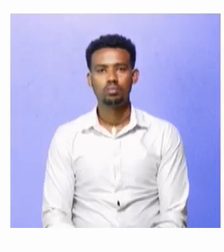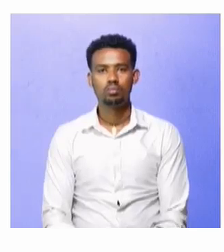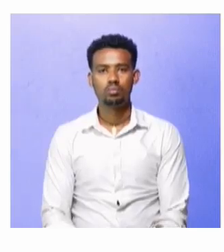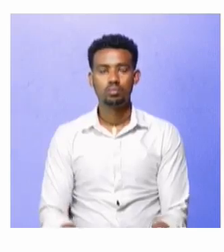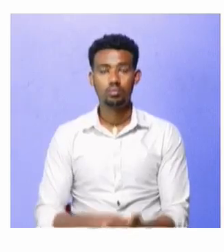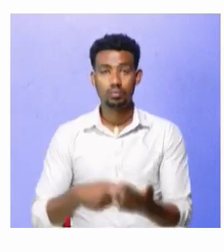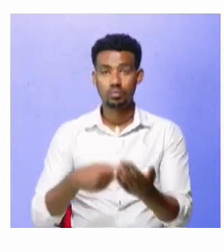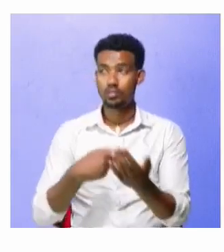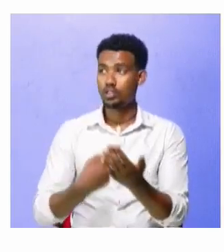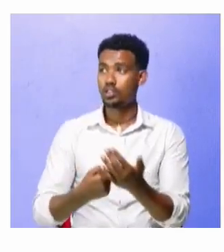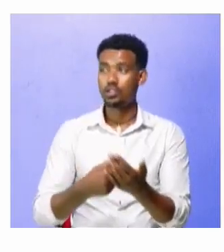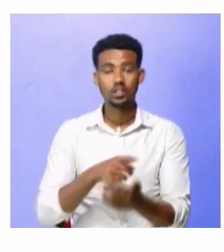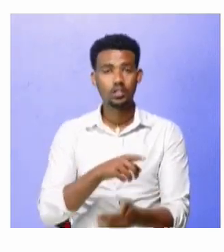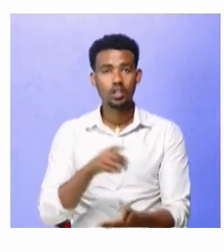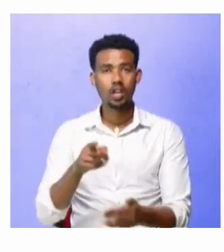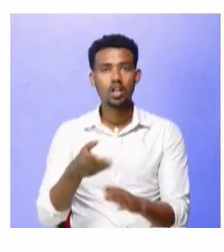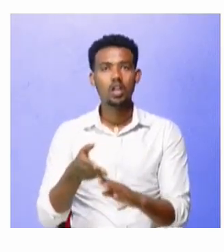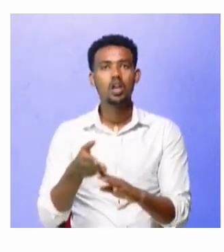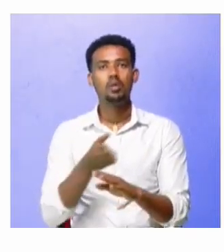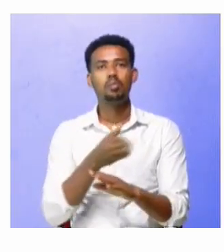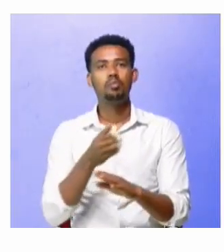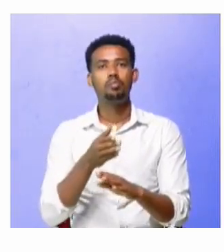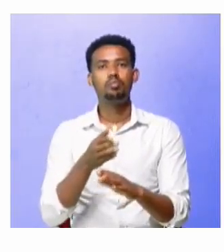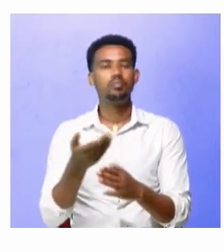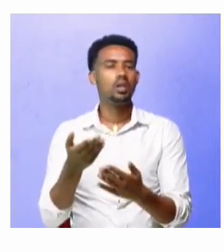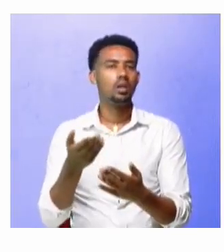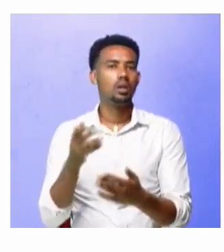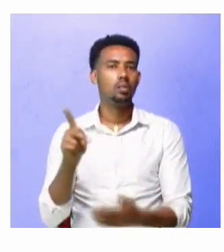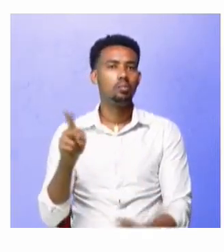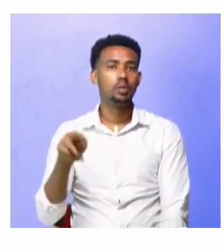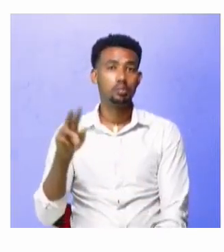These are prepositions